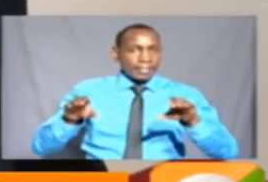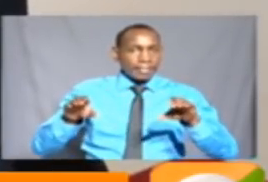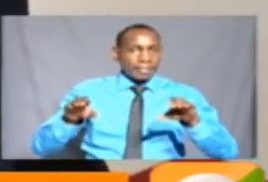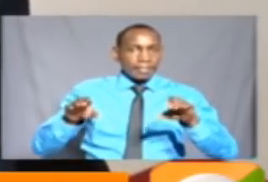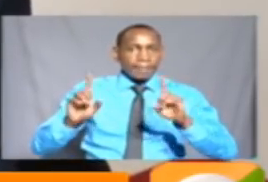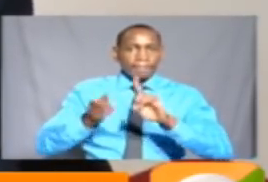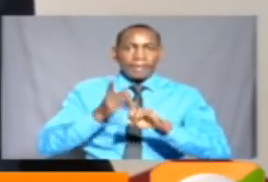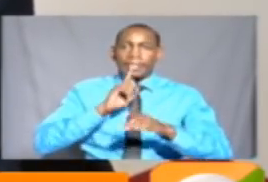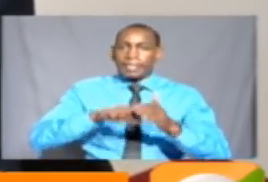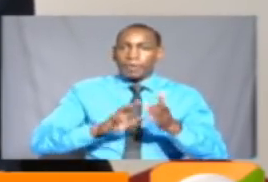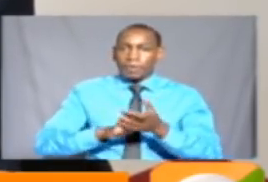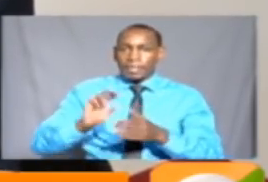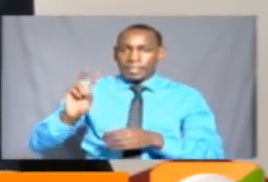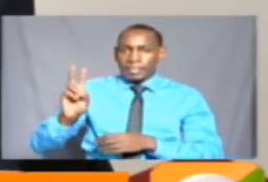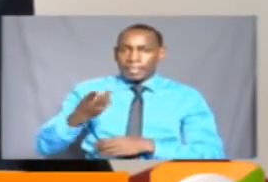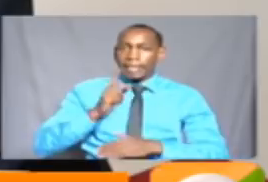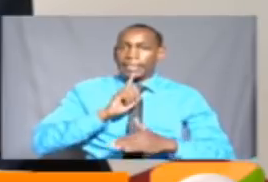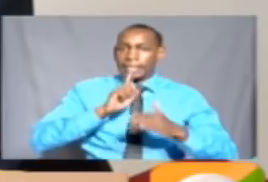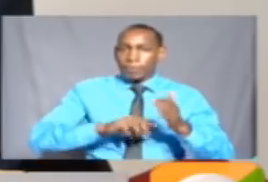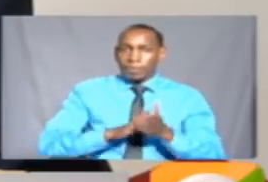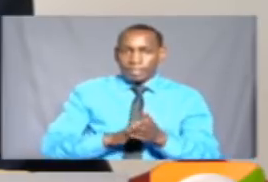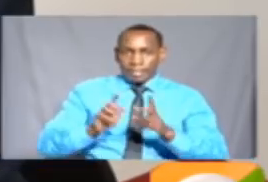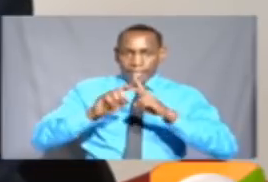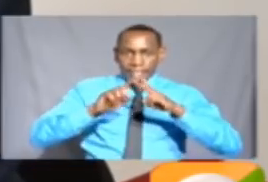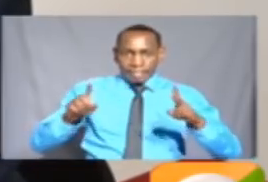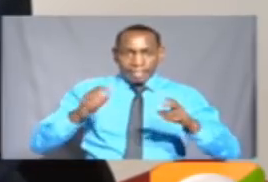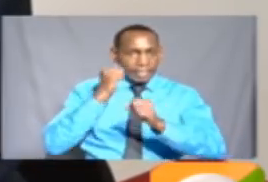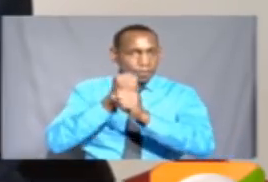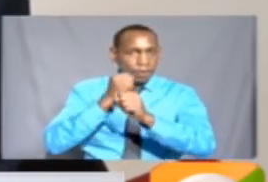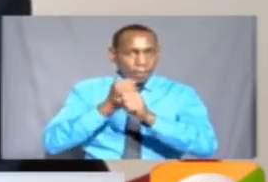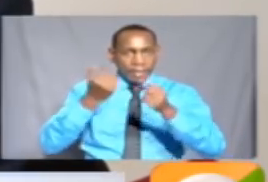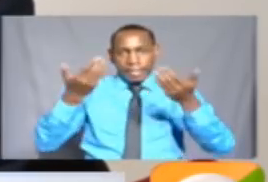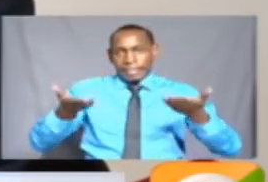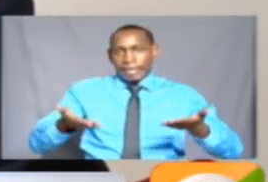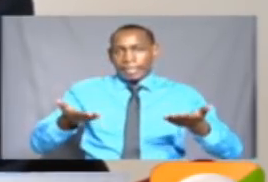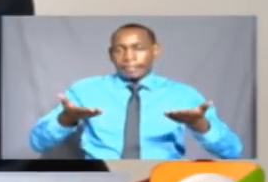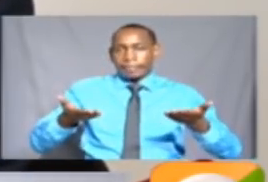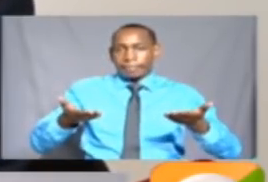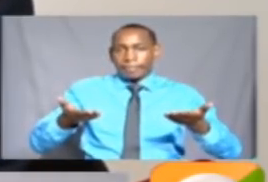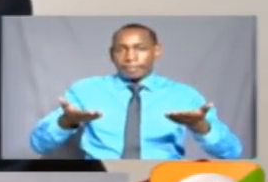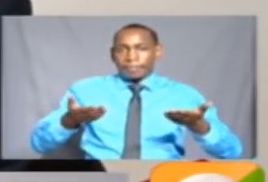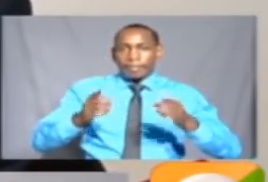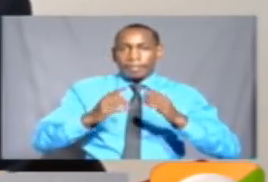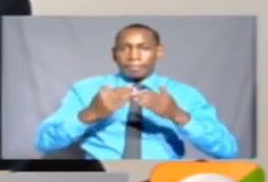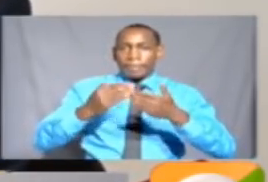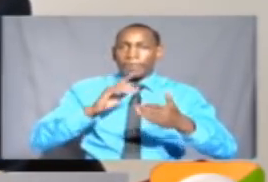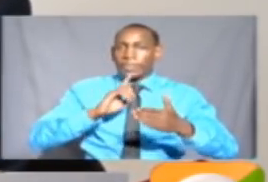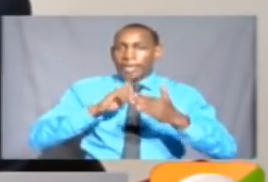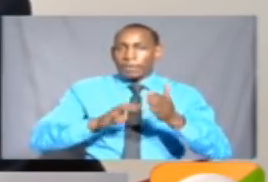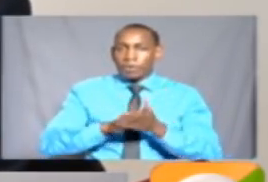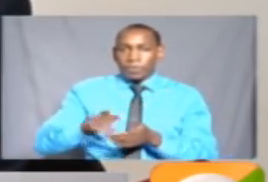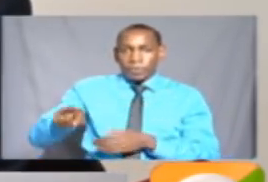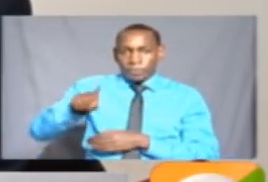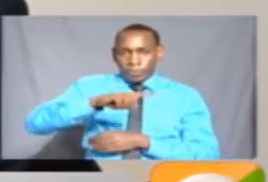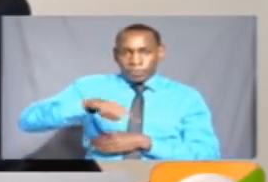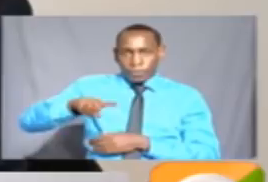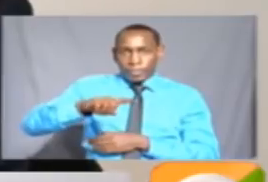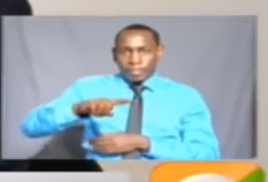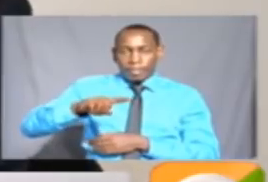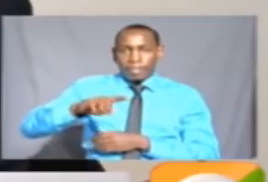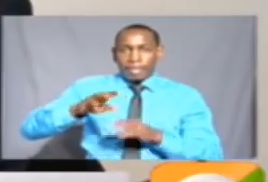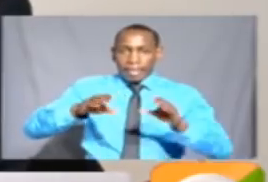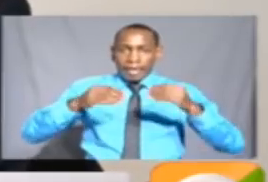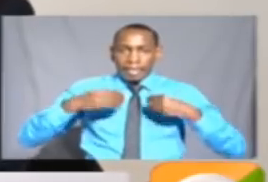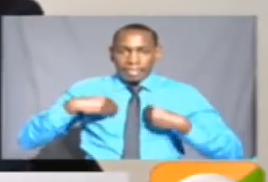first thing. But the second thing to remember, Duncan, is that this is the beginning of a journey. And as James says, you know, we will allow Kenyans